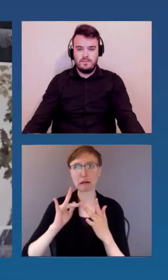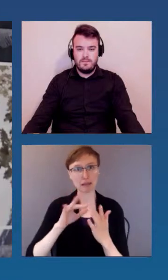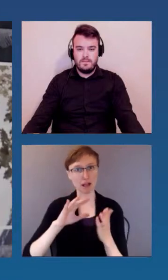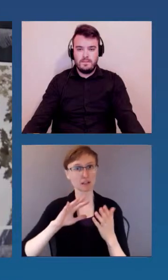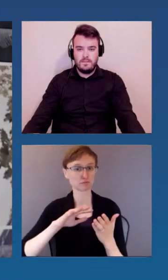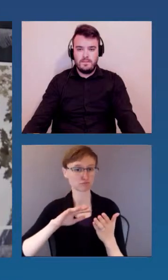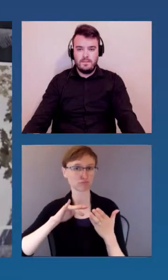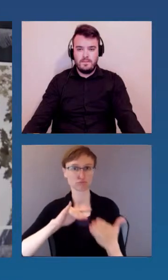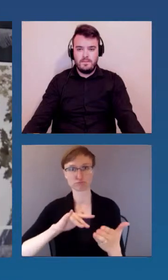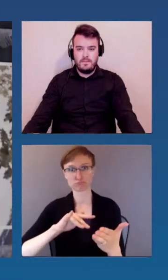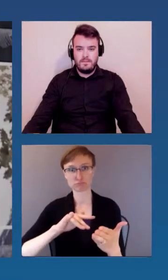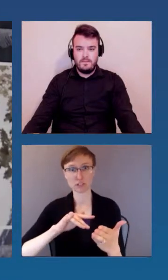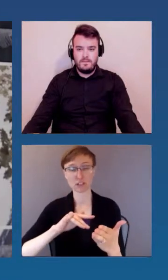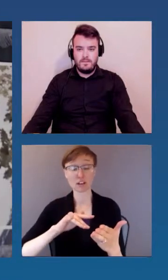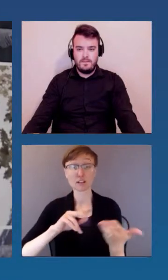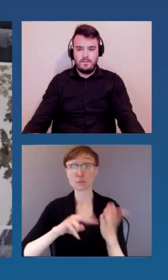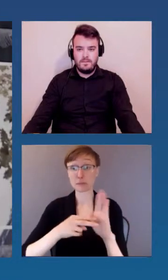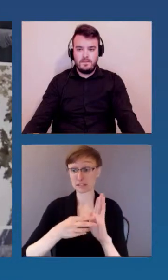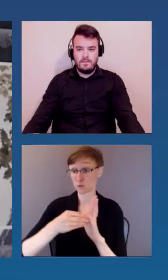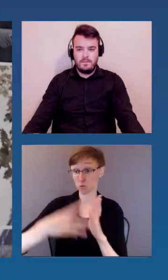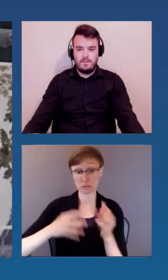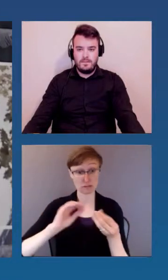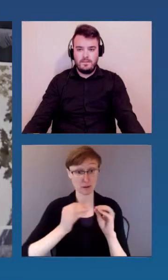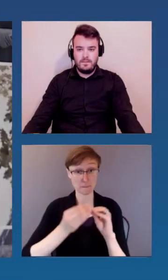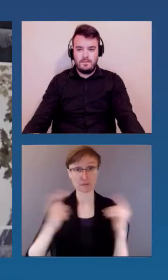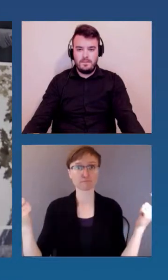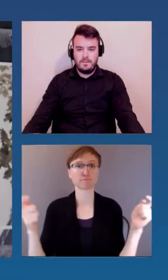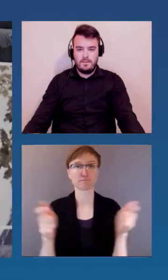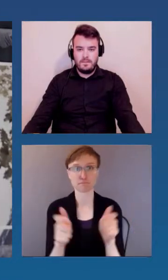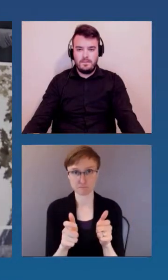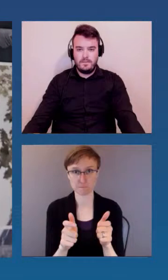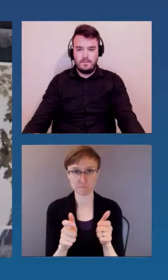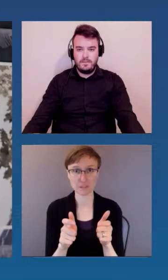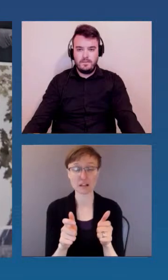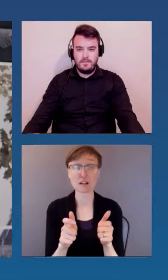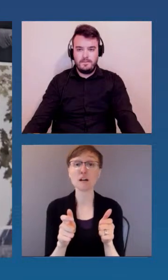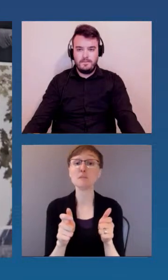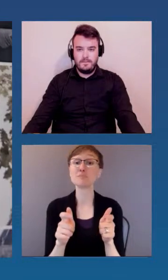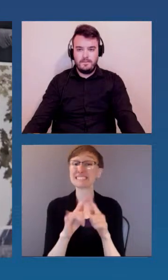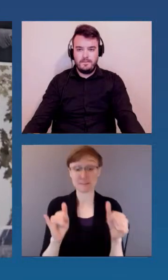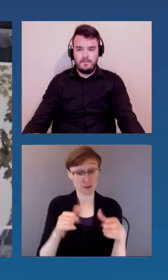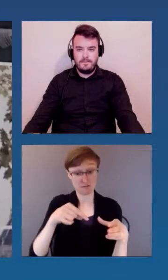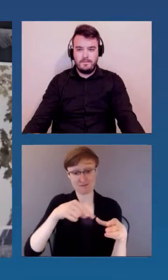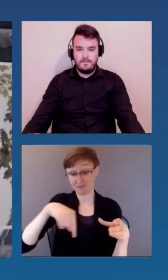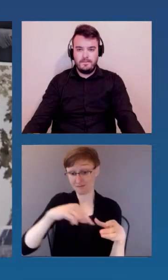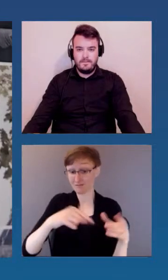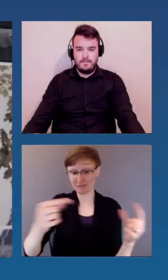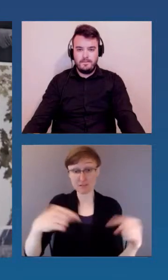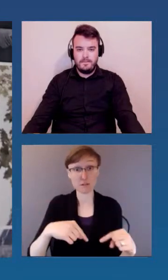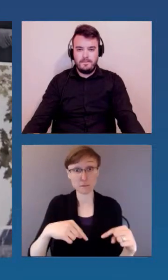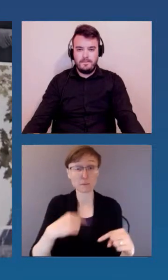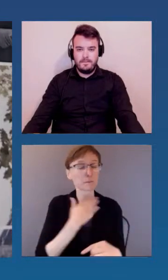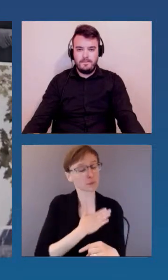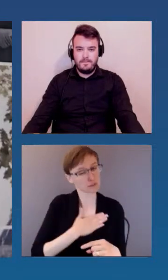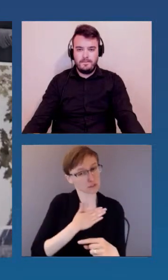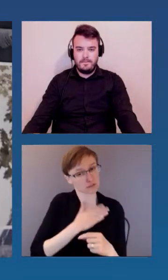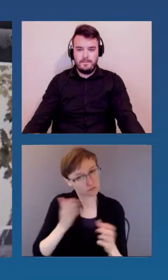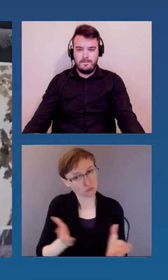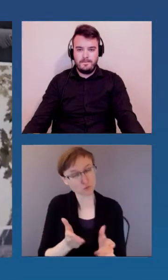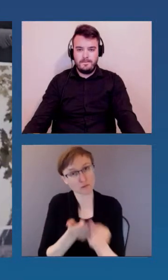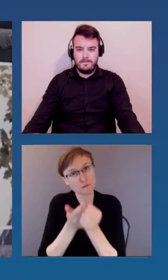Our neighborhood resource teams, community resource officers, frontline patrol officers, and undercover plainclothes officers will be